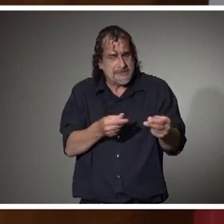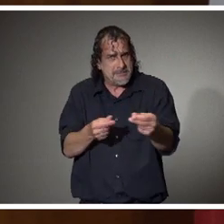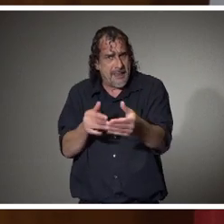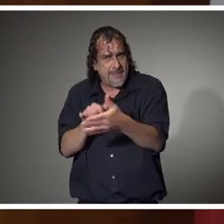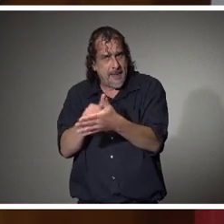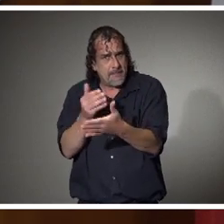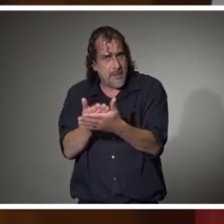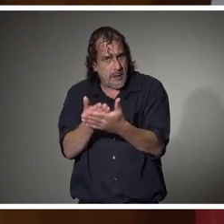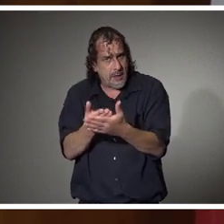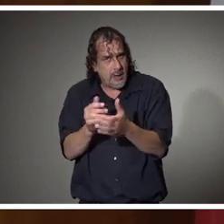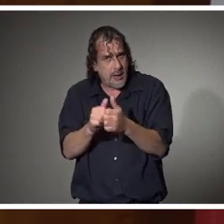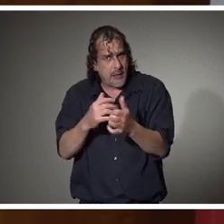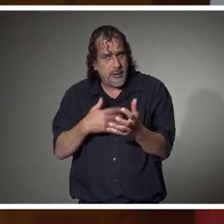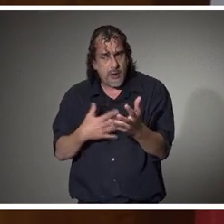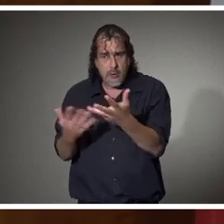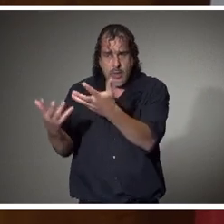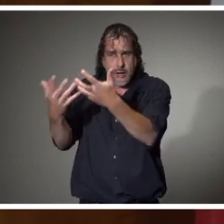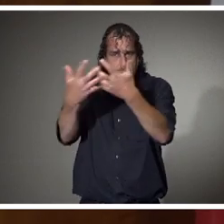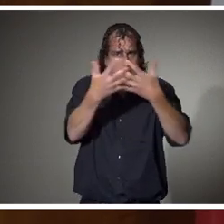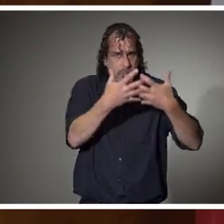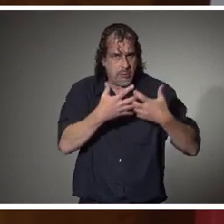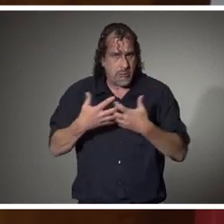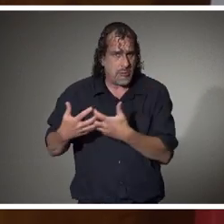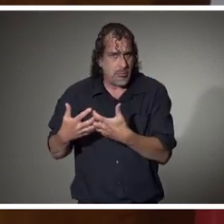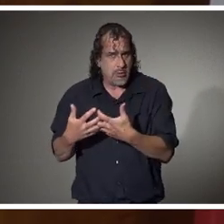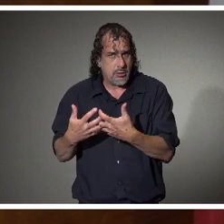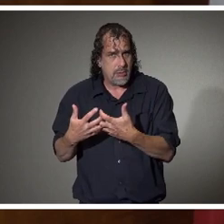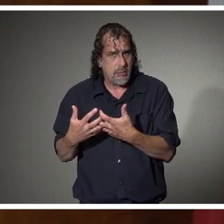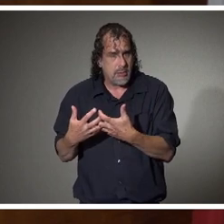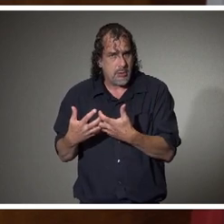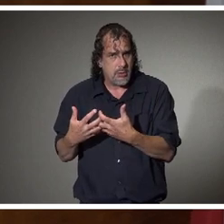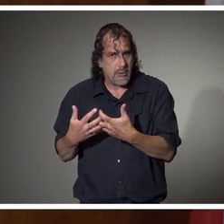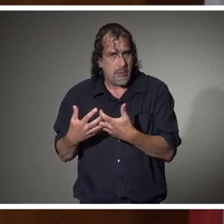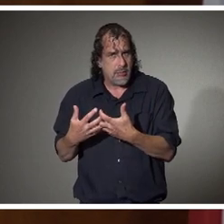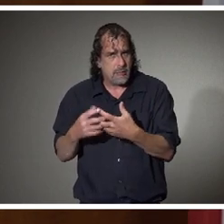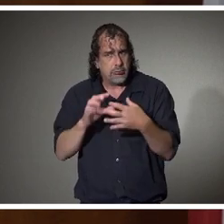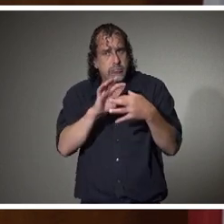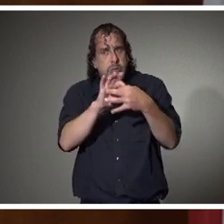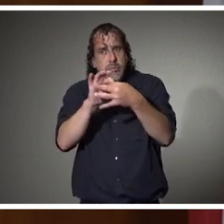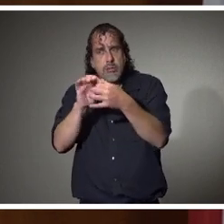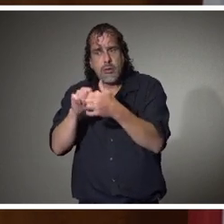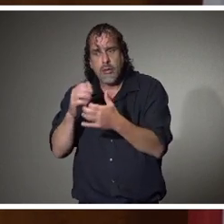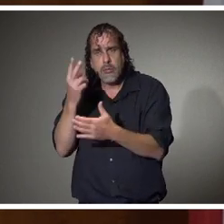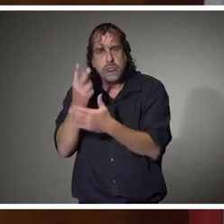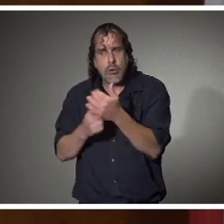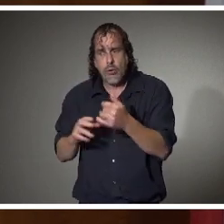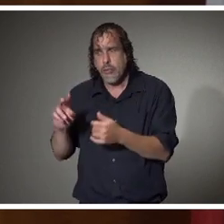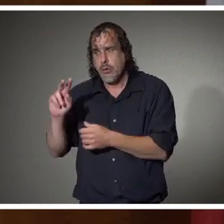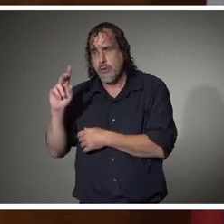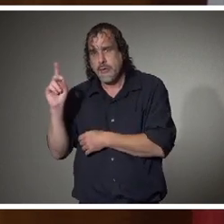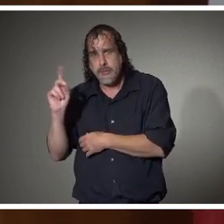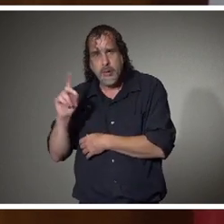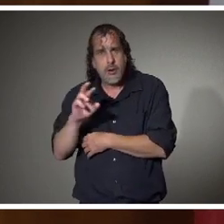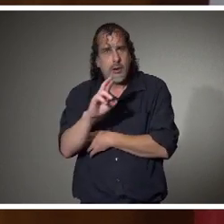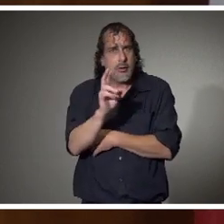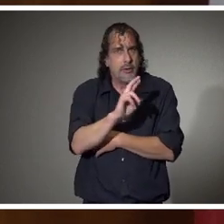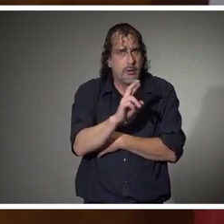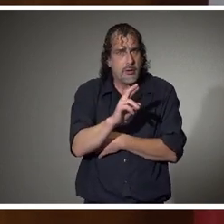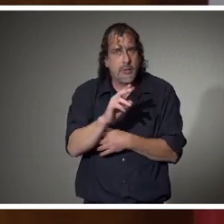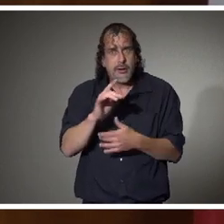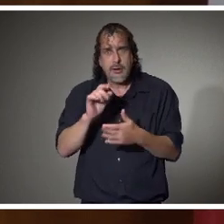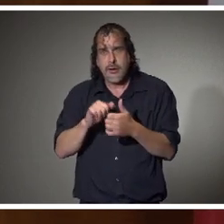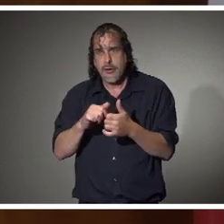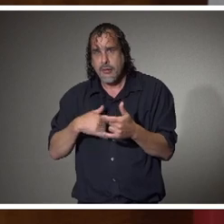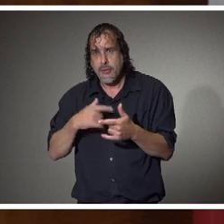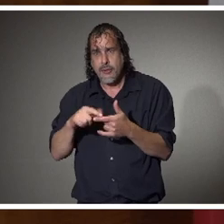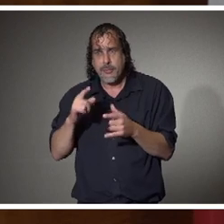we do so in a collaborative way, working with folks across the aisle, across the street,